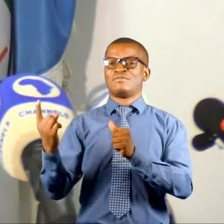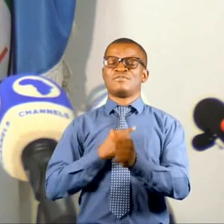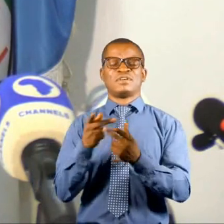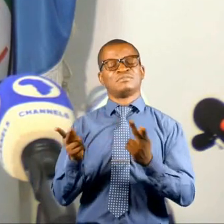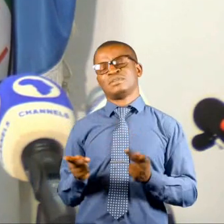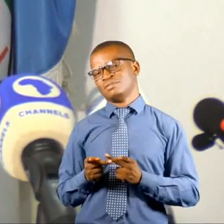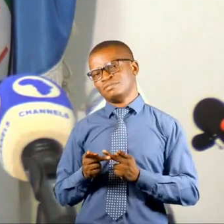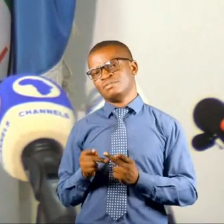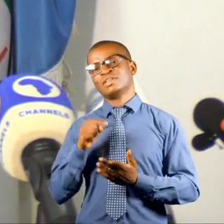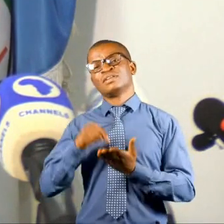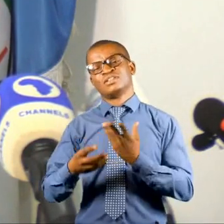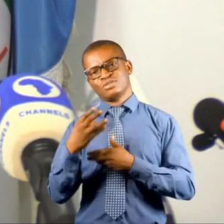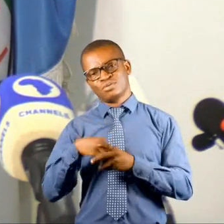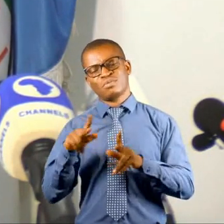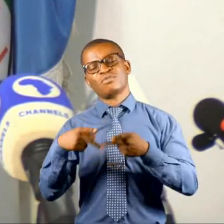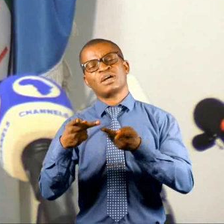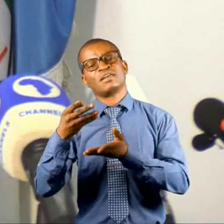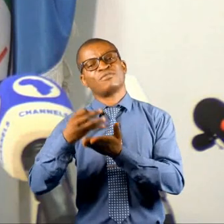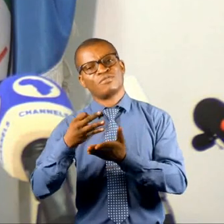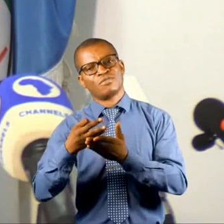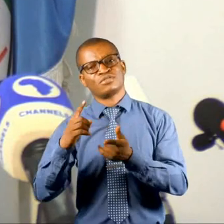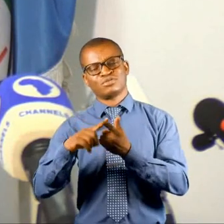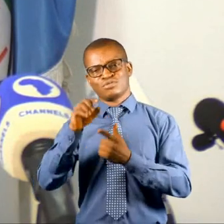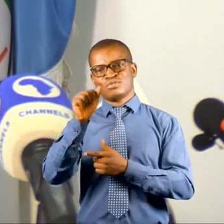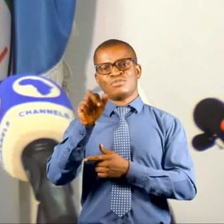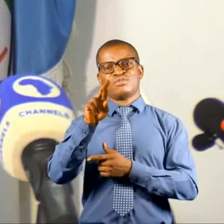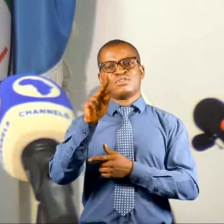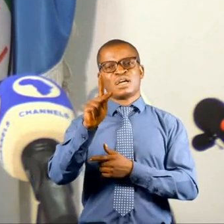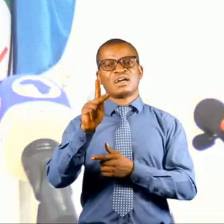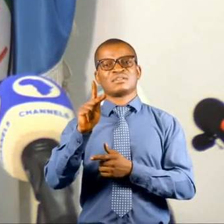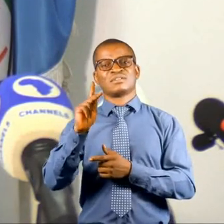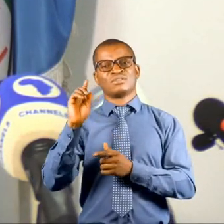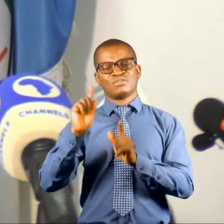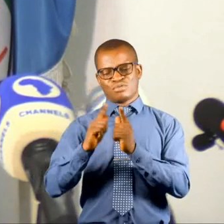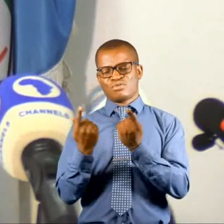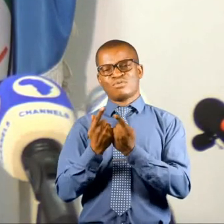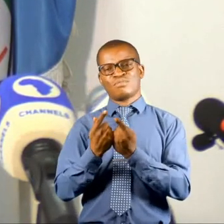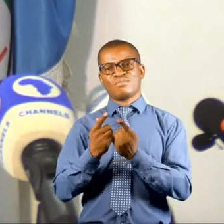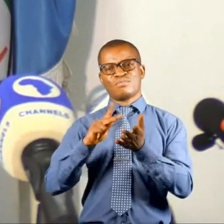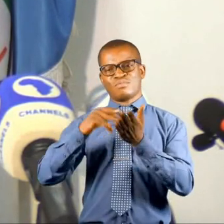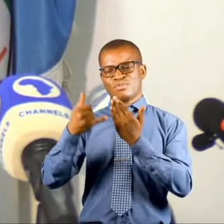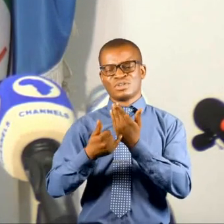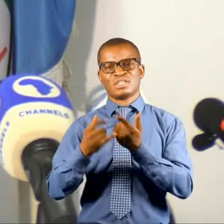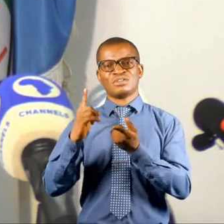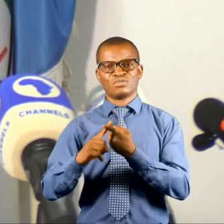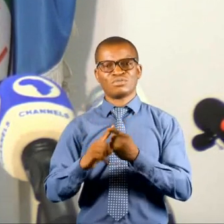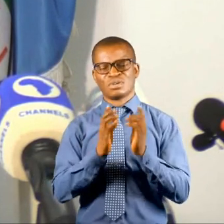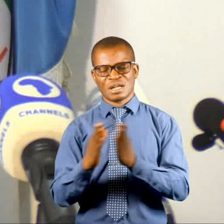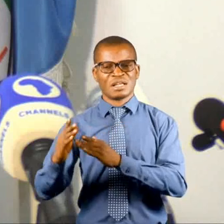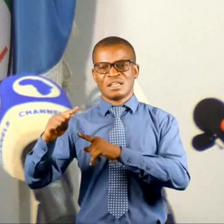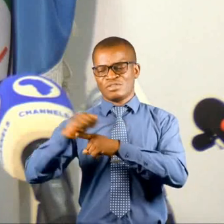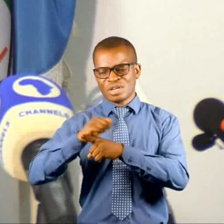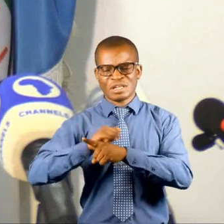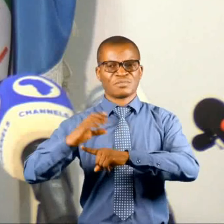place. This includes providing funding to the ARC Group DMCC's project to provide